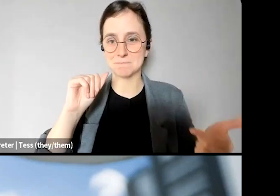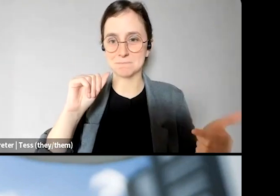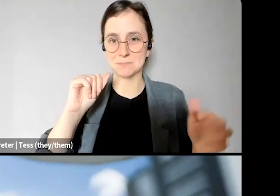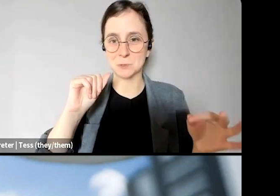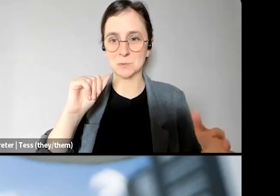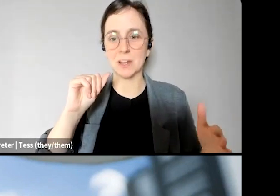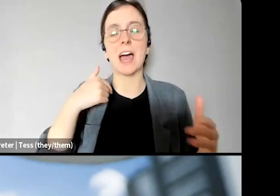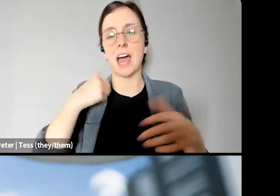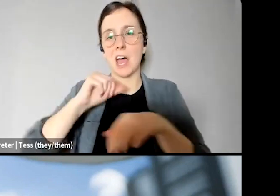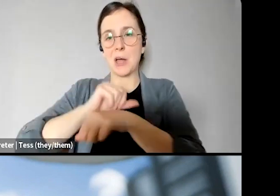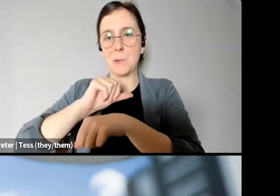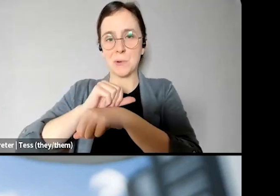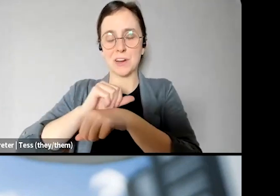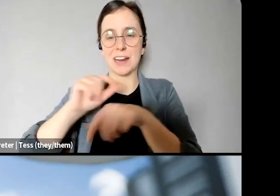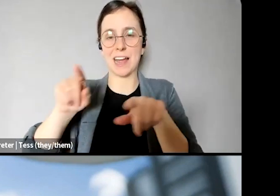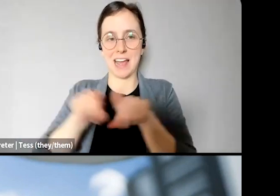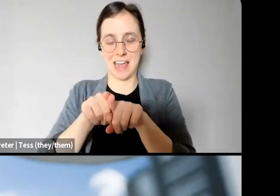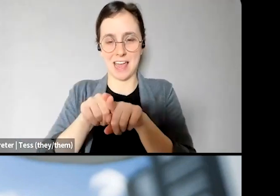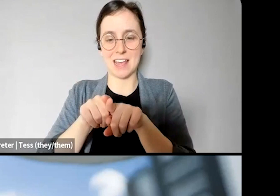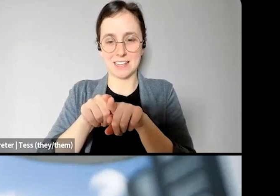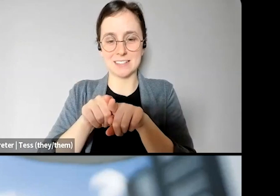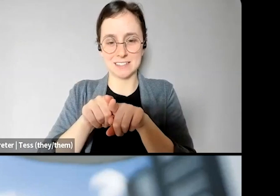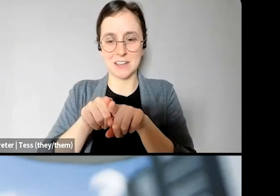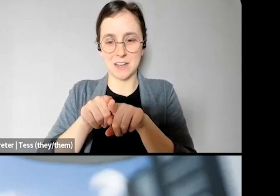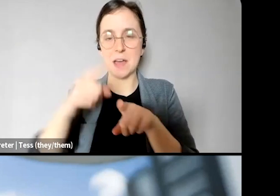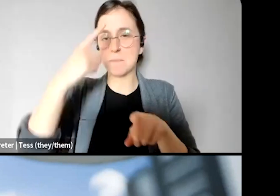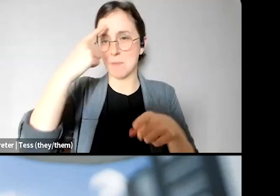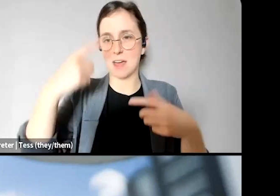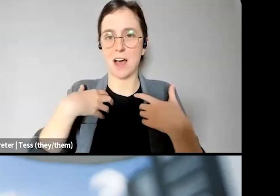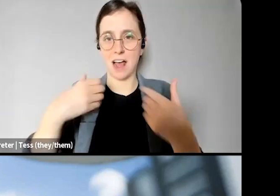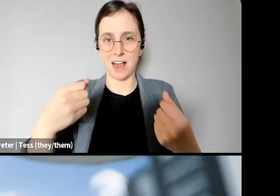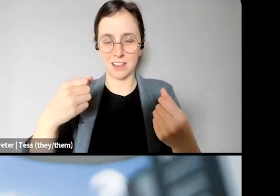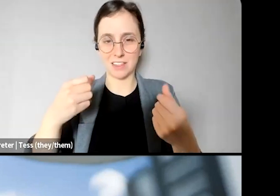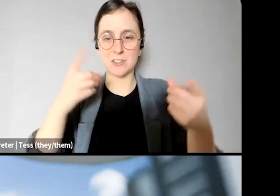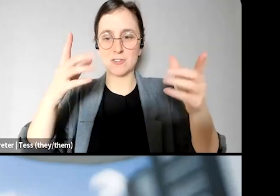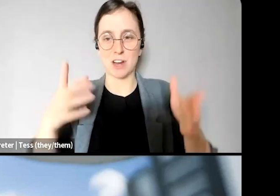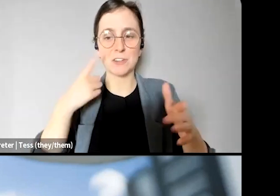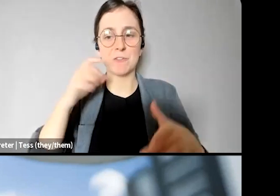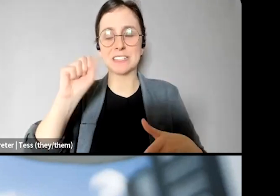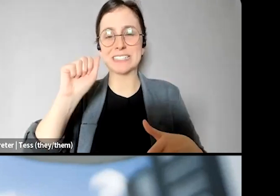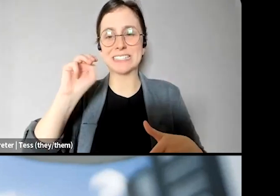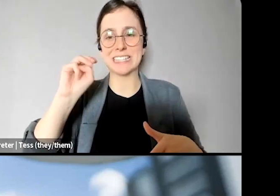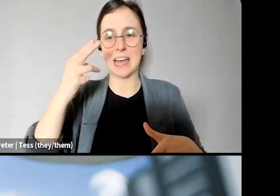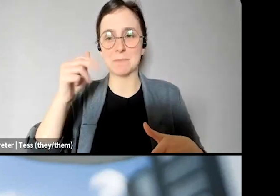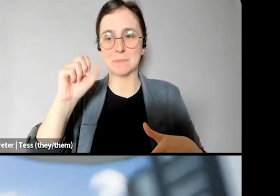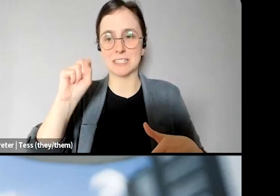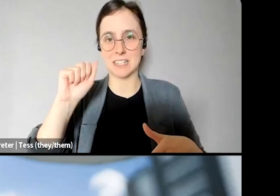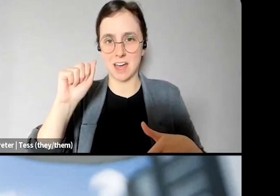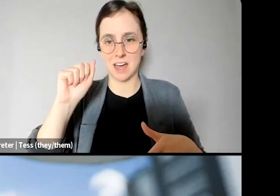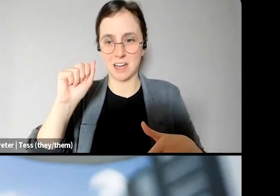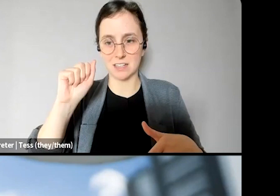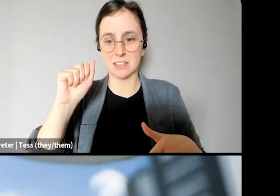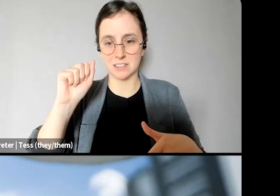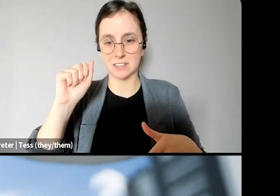Services Director in SAMHSA, and SAMHSA is the agency where the government entity